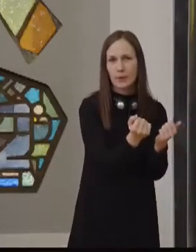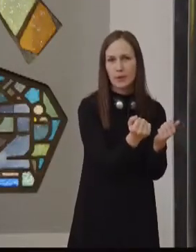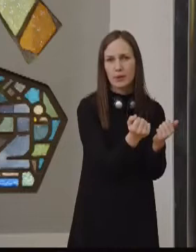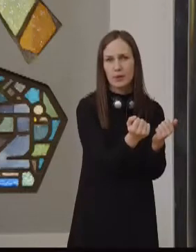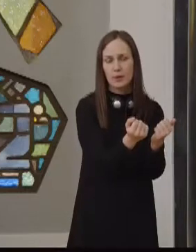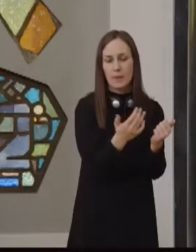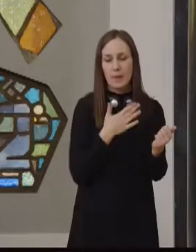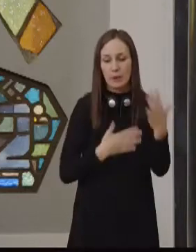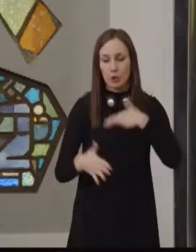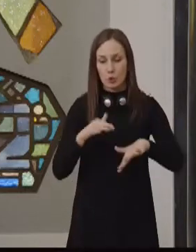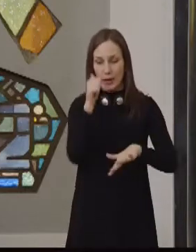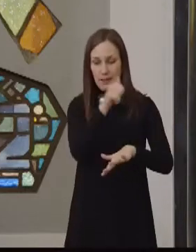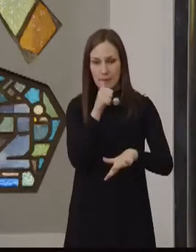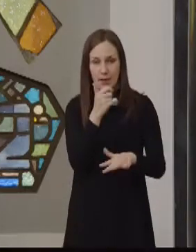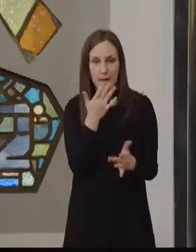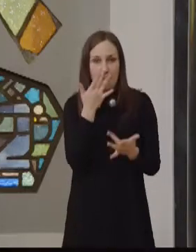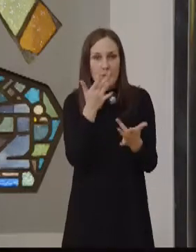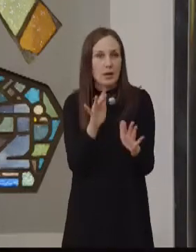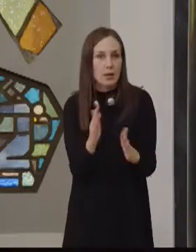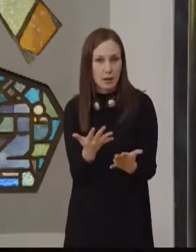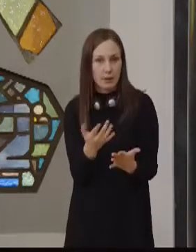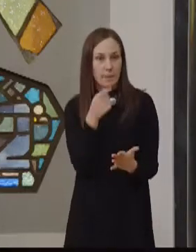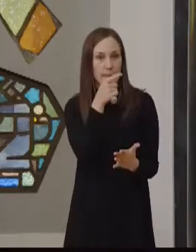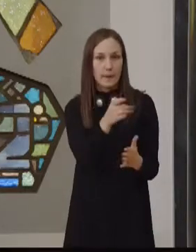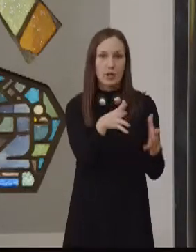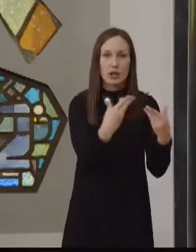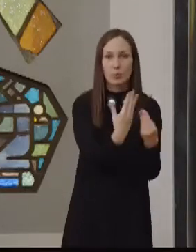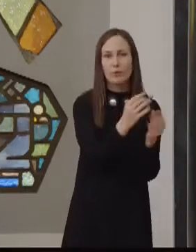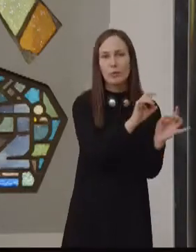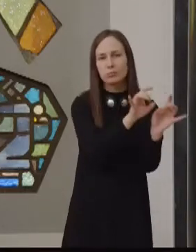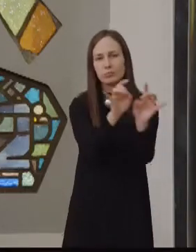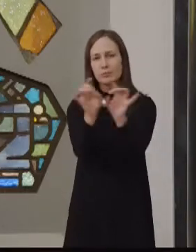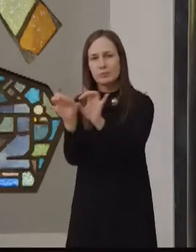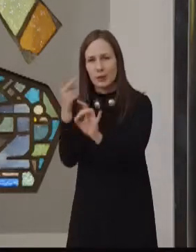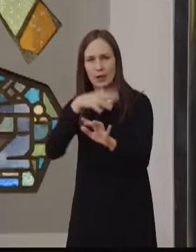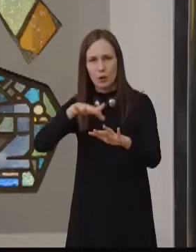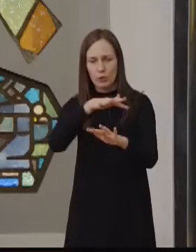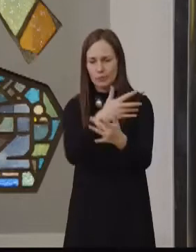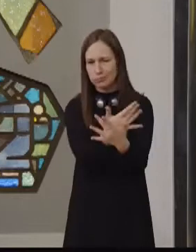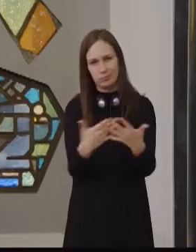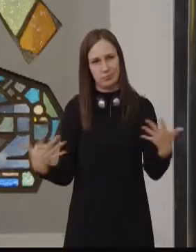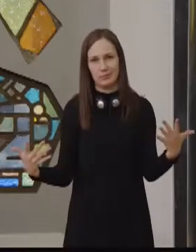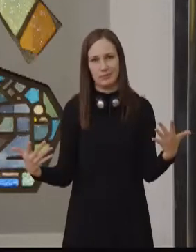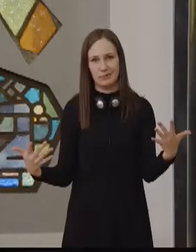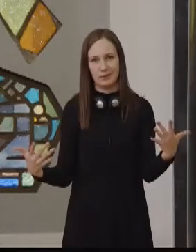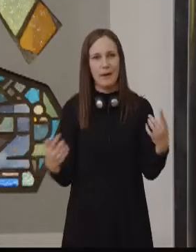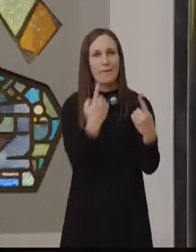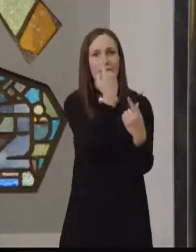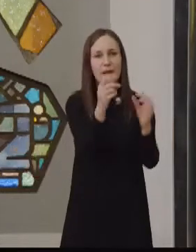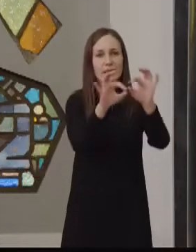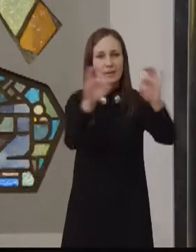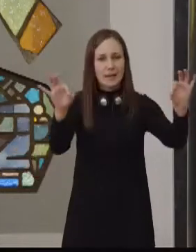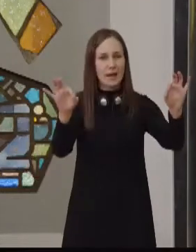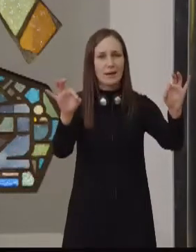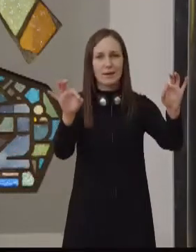friendly relations with those 2 women, but my experience shows that the diversity of families in Lithuania is very